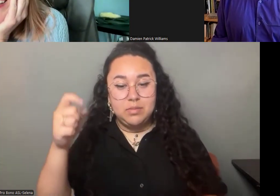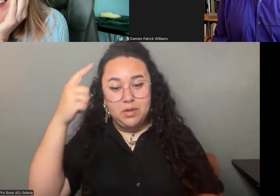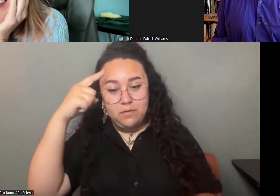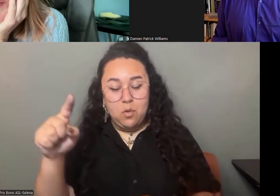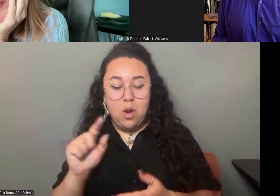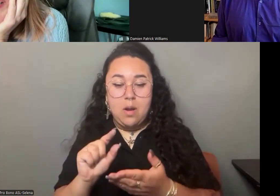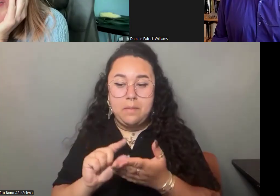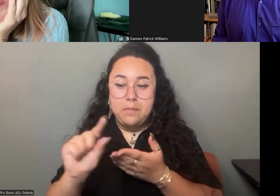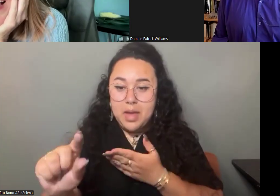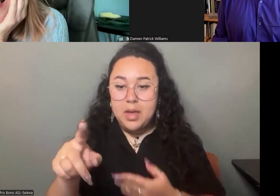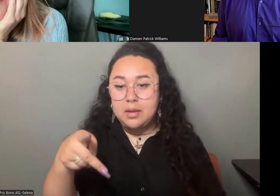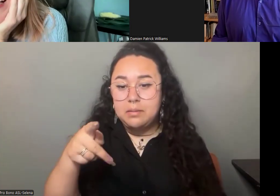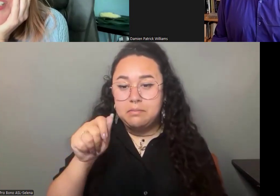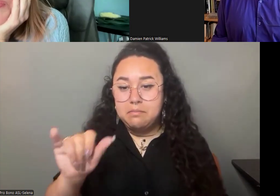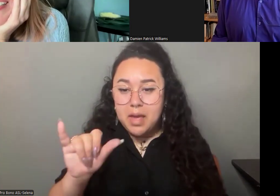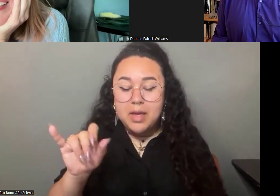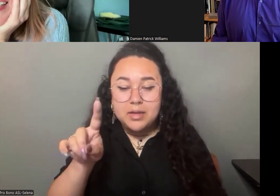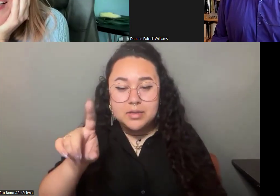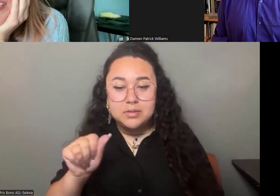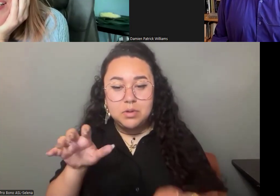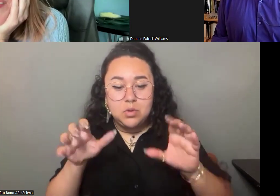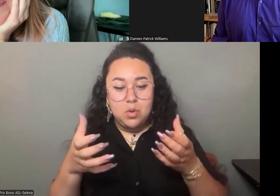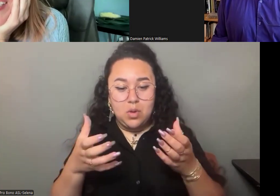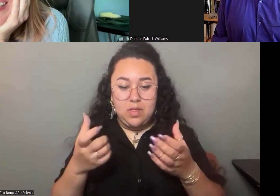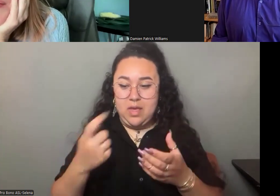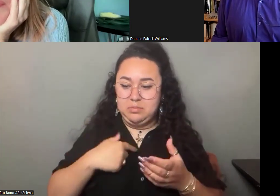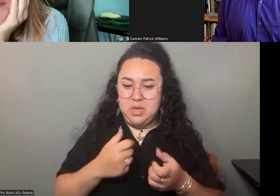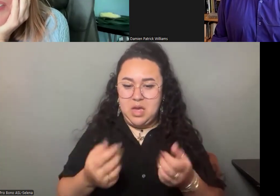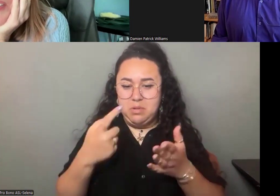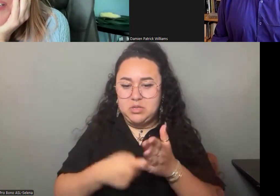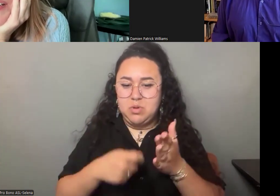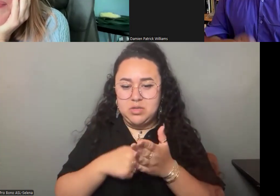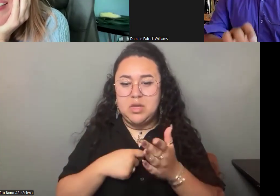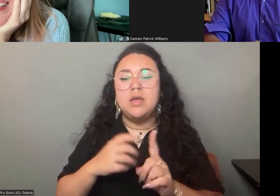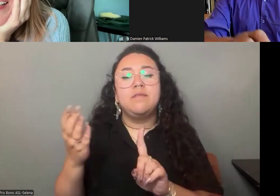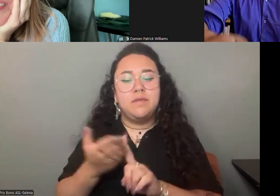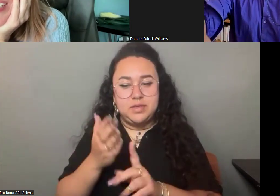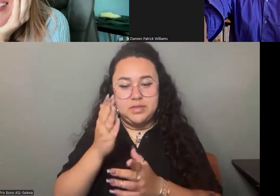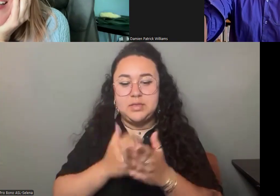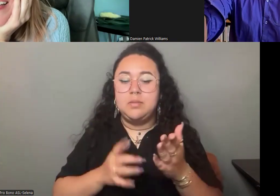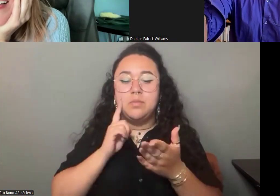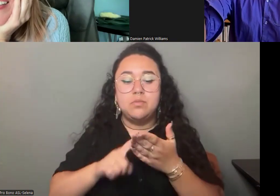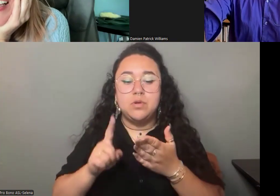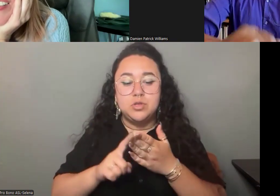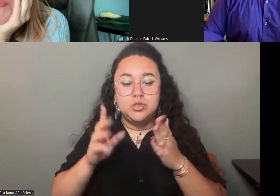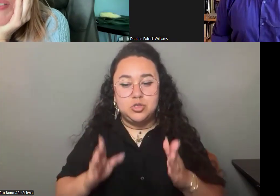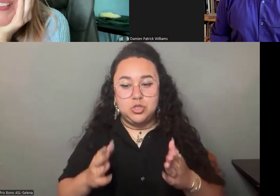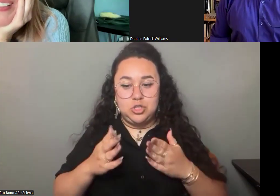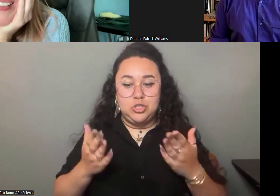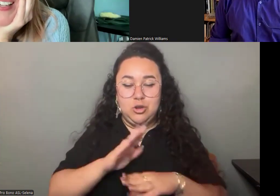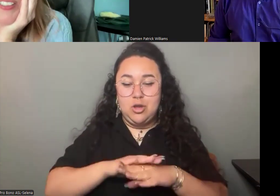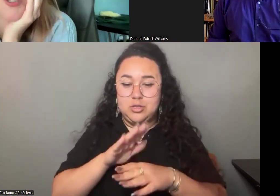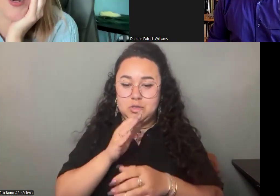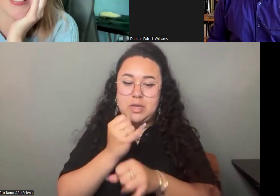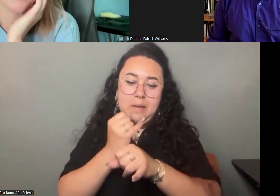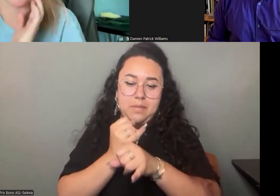paying disability groups, I've been asked to price this out. I actually have convinced some researchers on our campus at Virginia Tech to actually build this